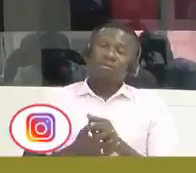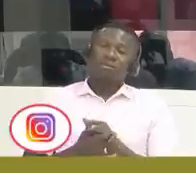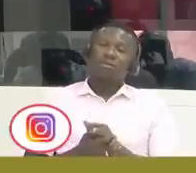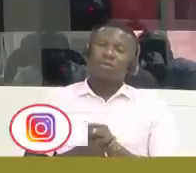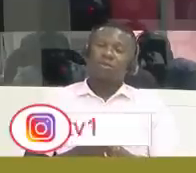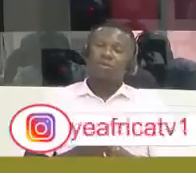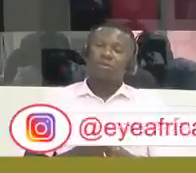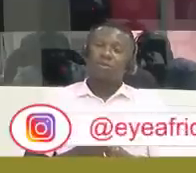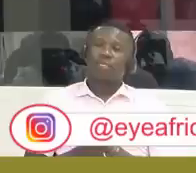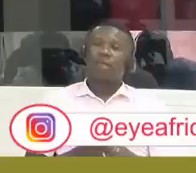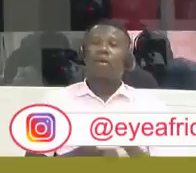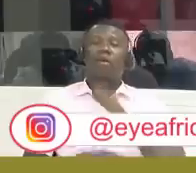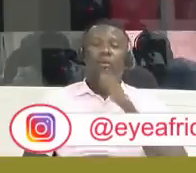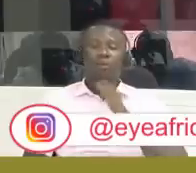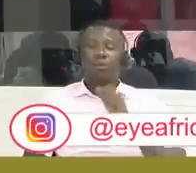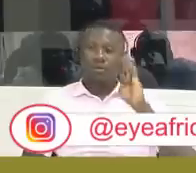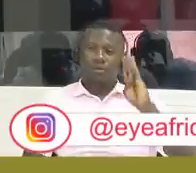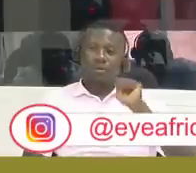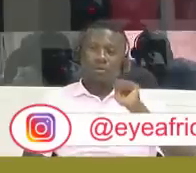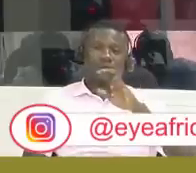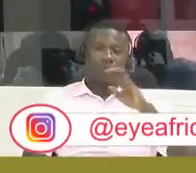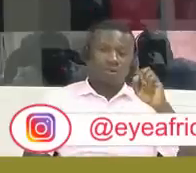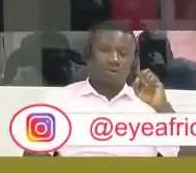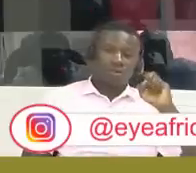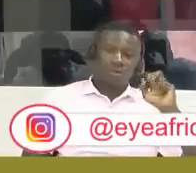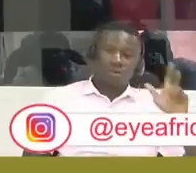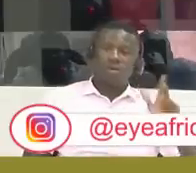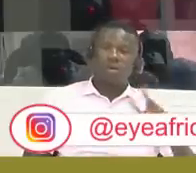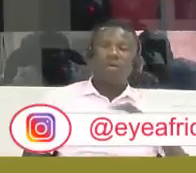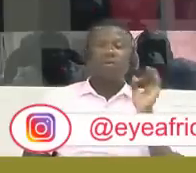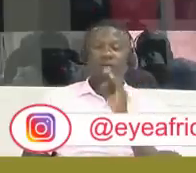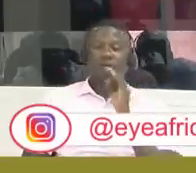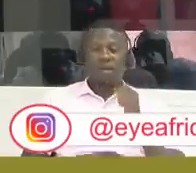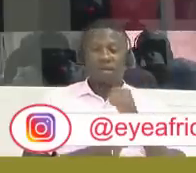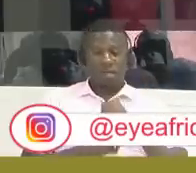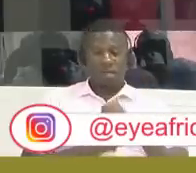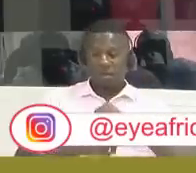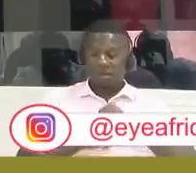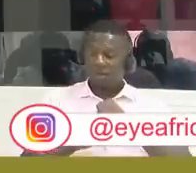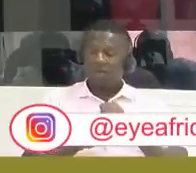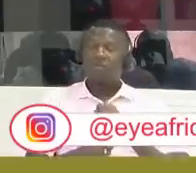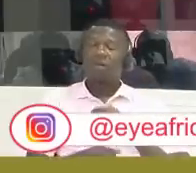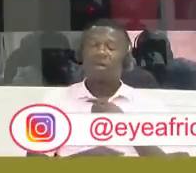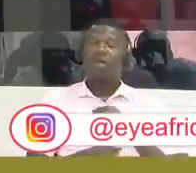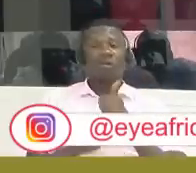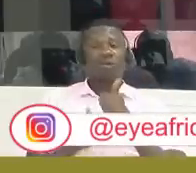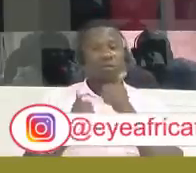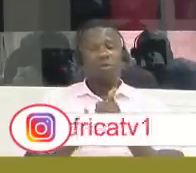Mr. Barrow, a very active and dedicated Red Cross volunteer, died in the line of